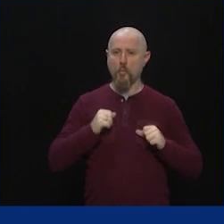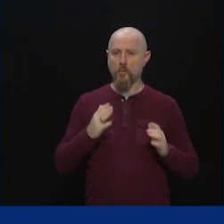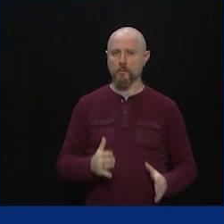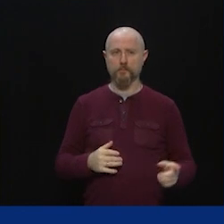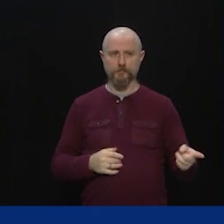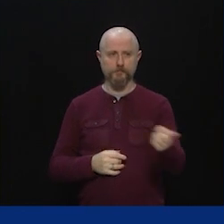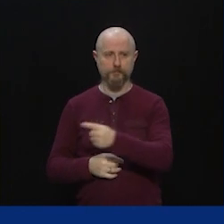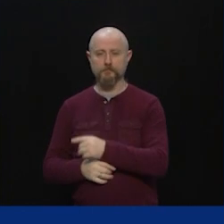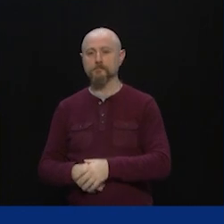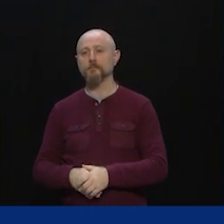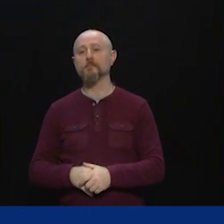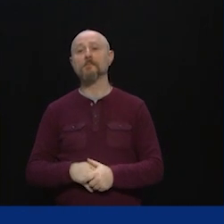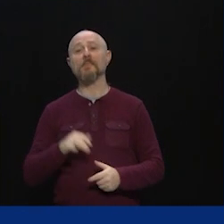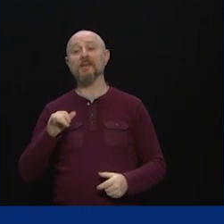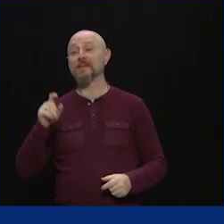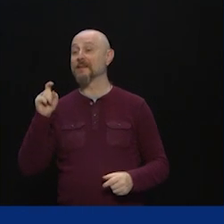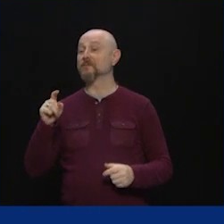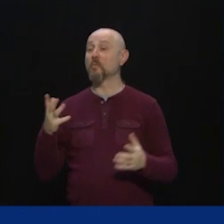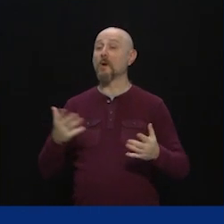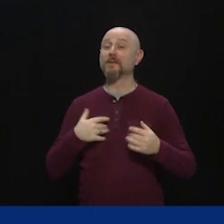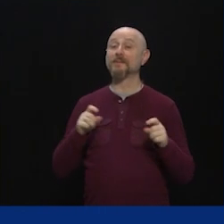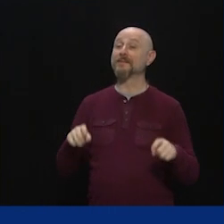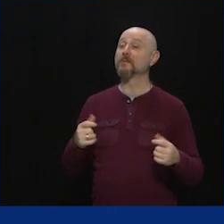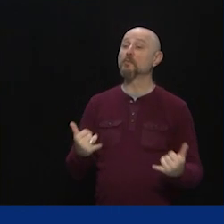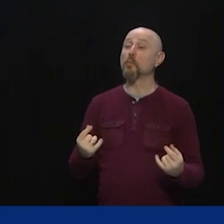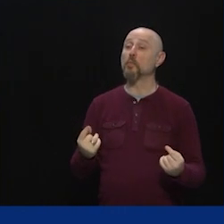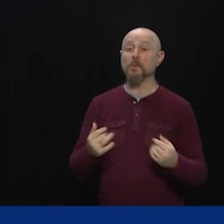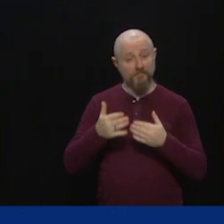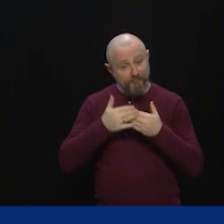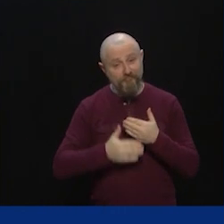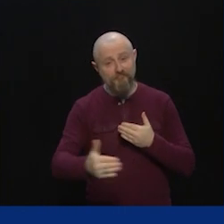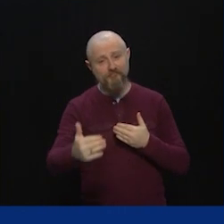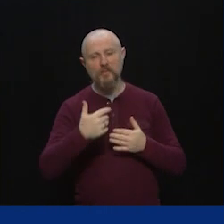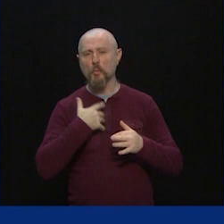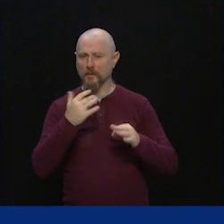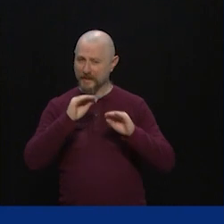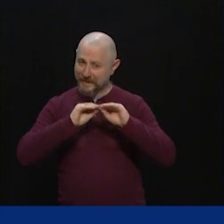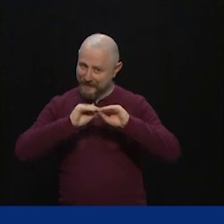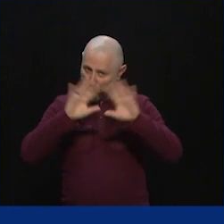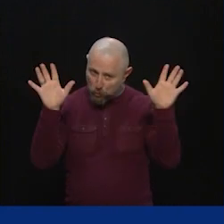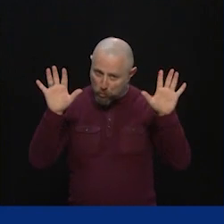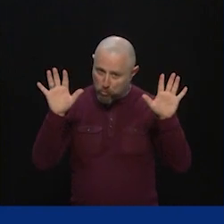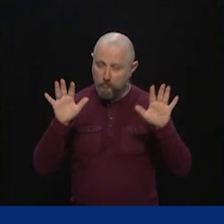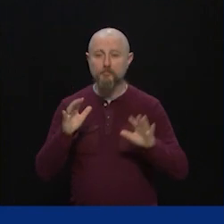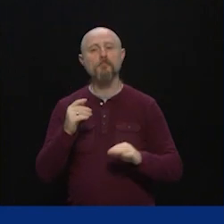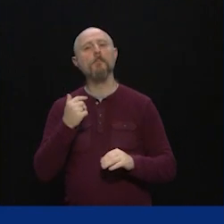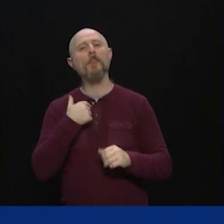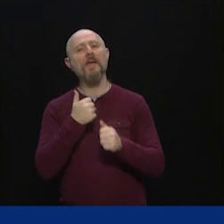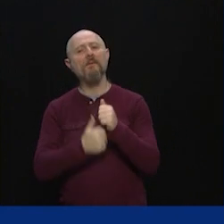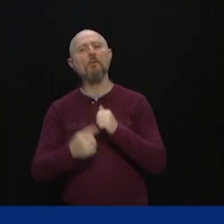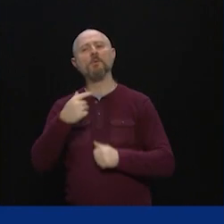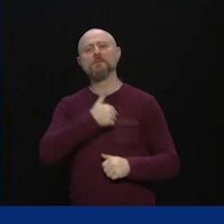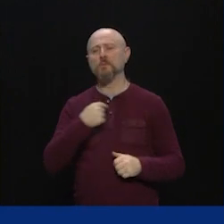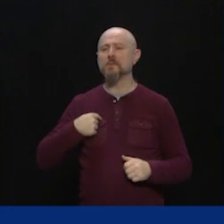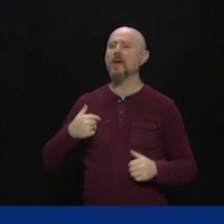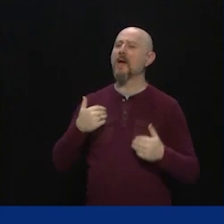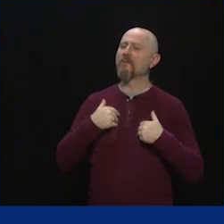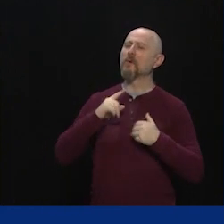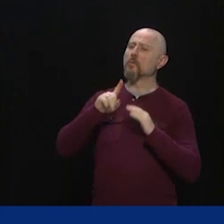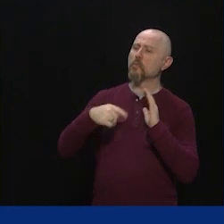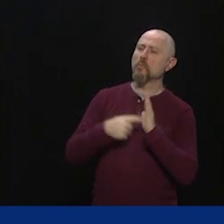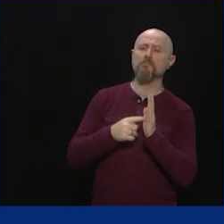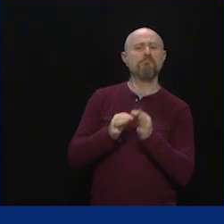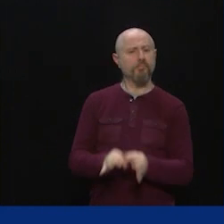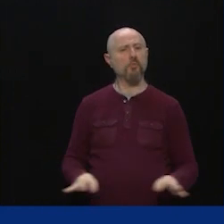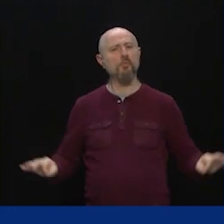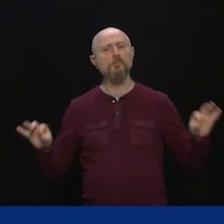The battle plan is clear, it lies before us, and all of us are part of it. We all have a role to play that's really important, and I look forward to the next